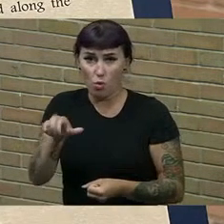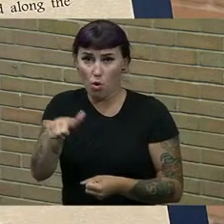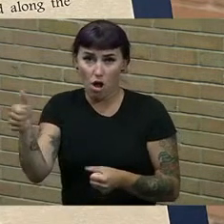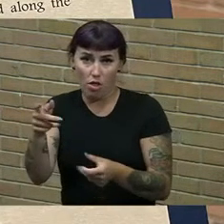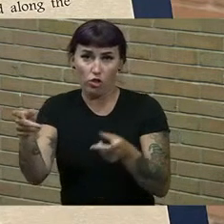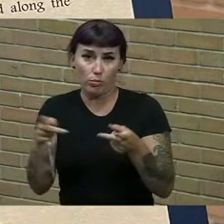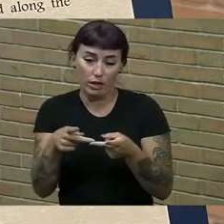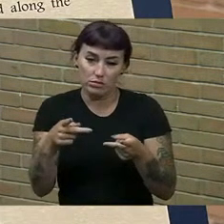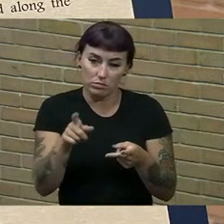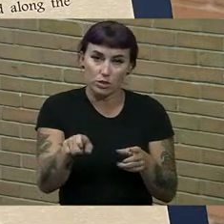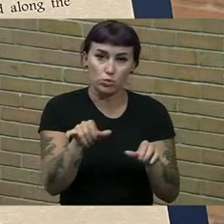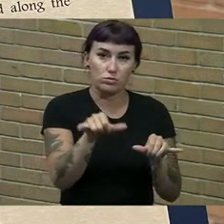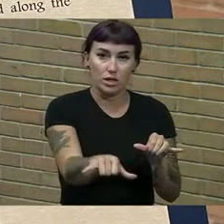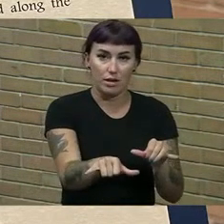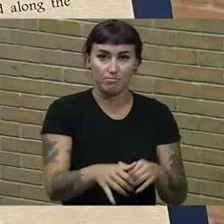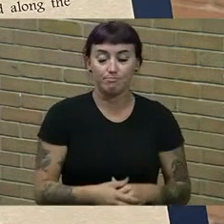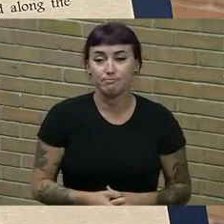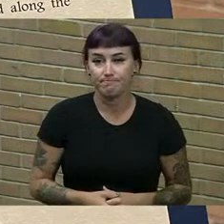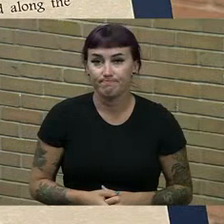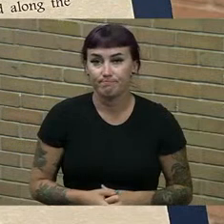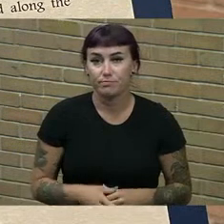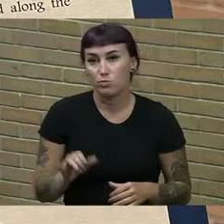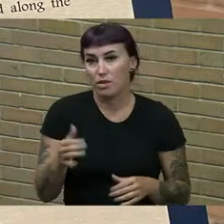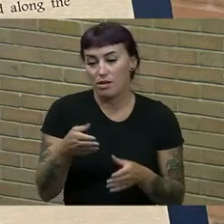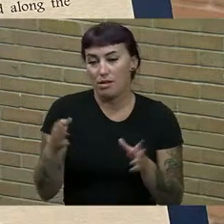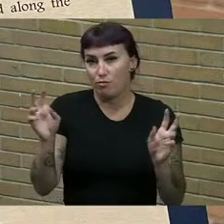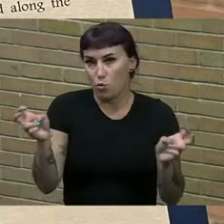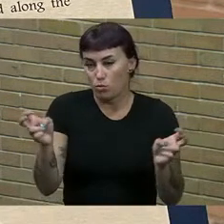elsewhere, end quote. And